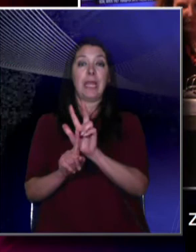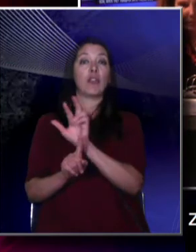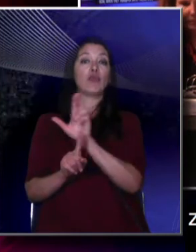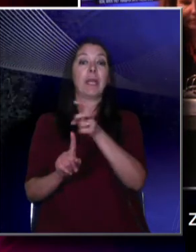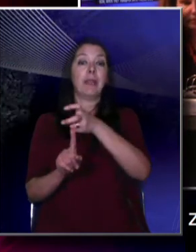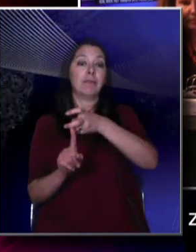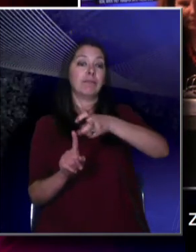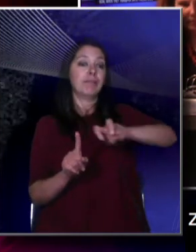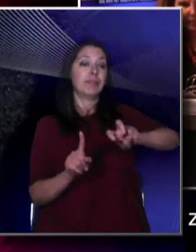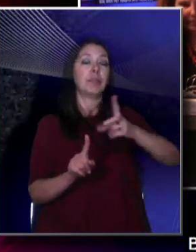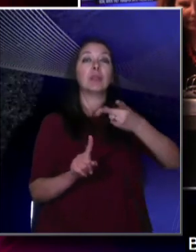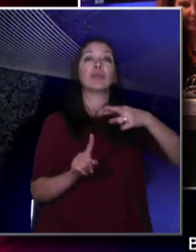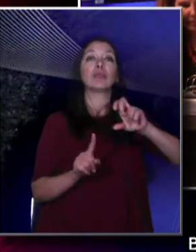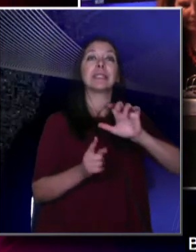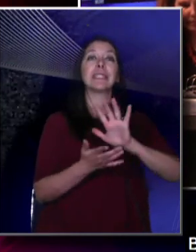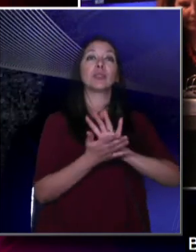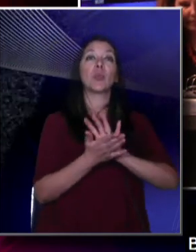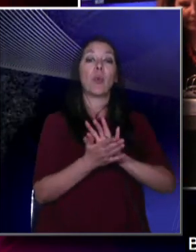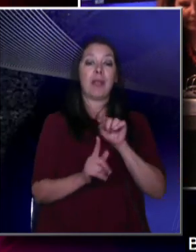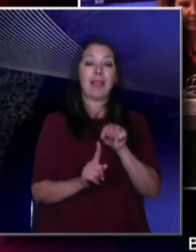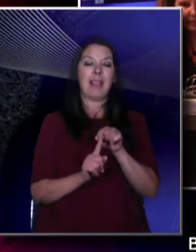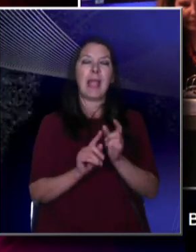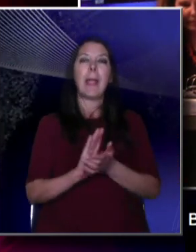they become vouchered.